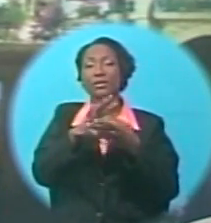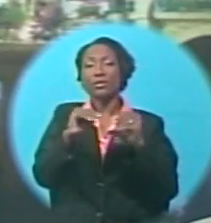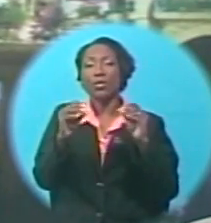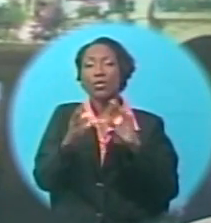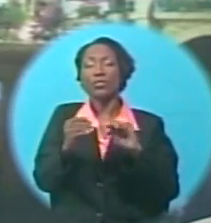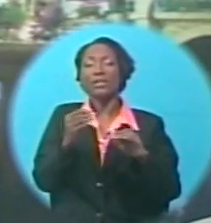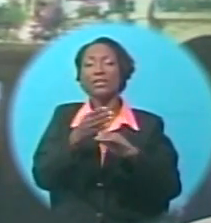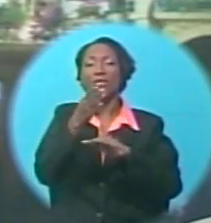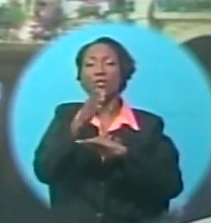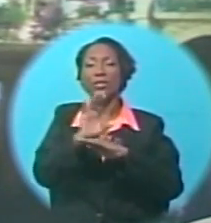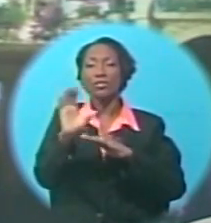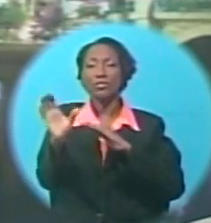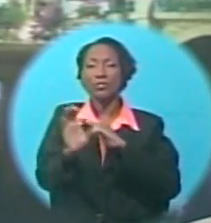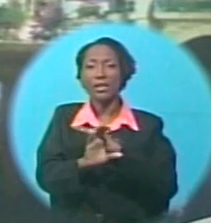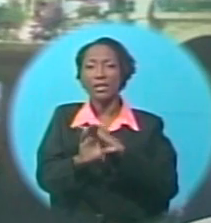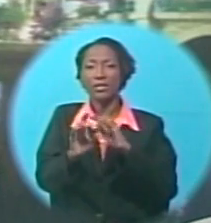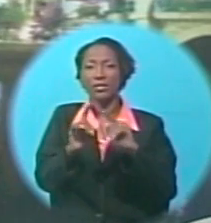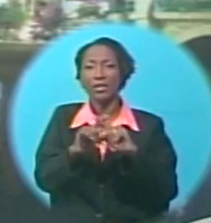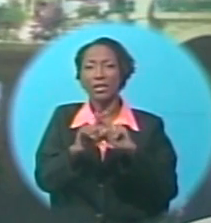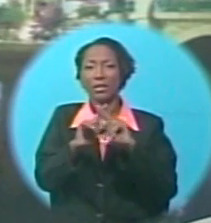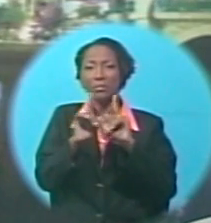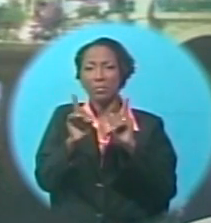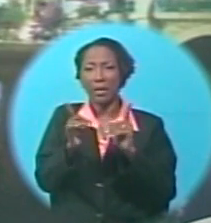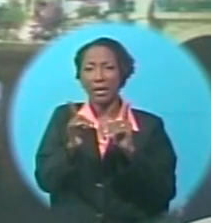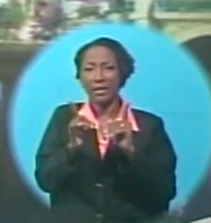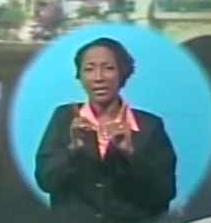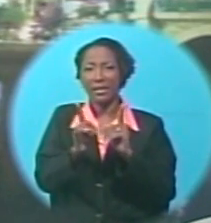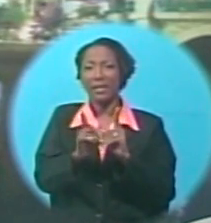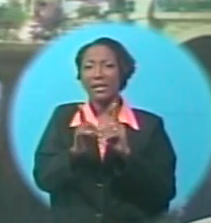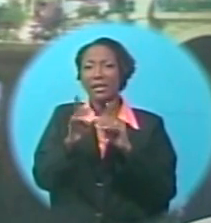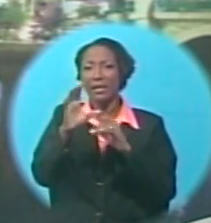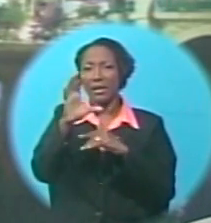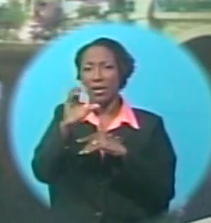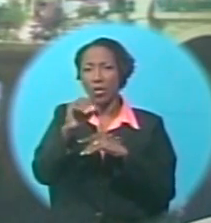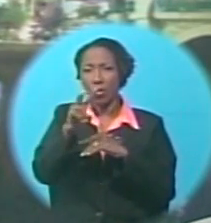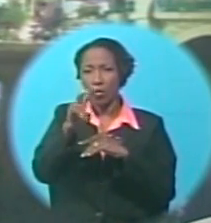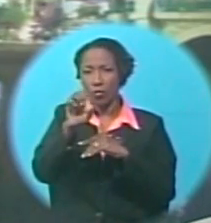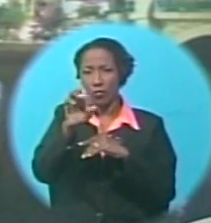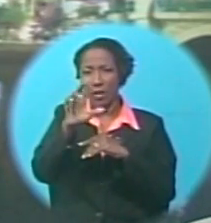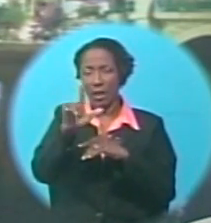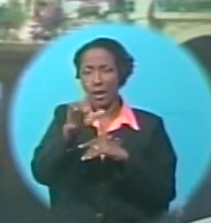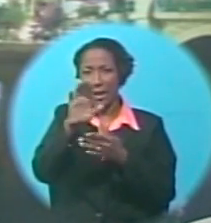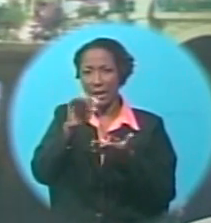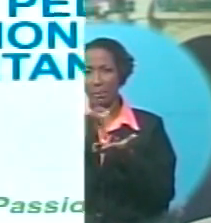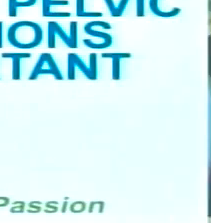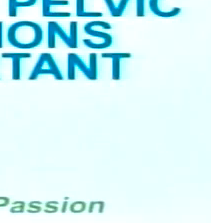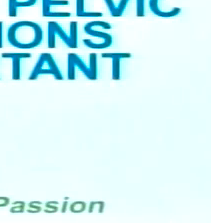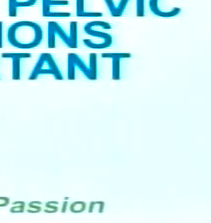making headlines across the region. But before we get there, here's a tip from Coverley Medical Center.